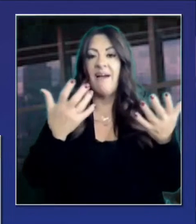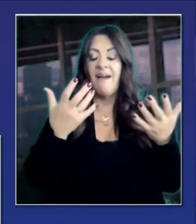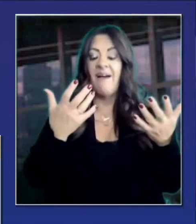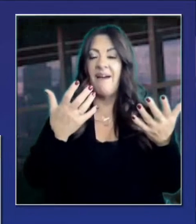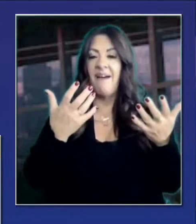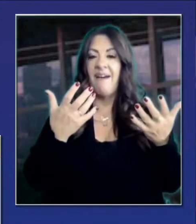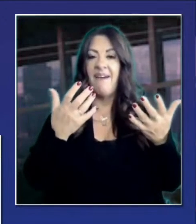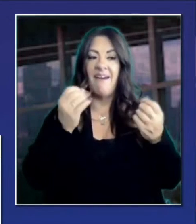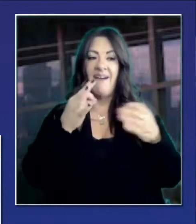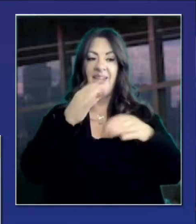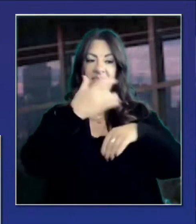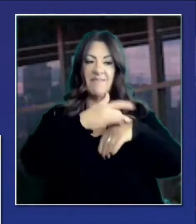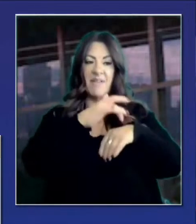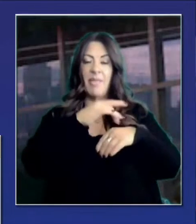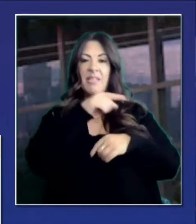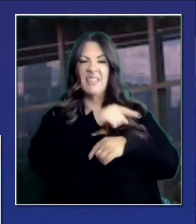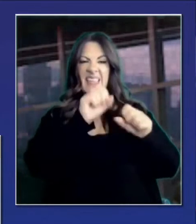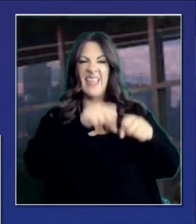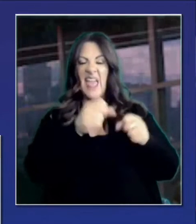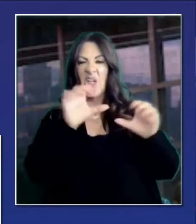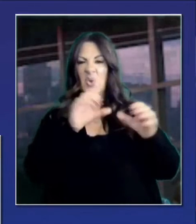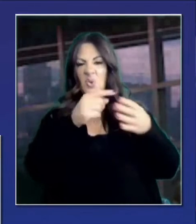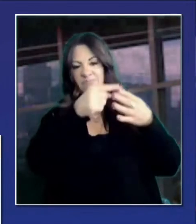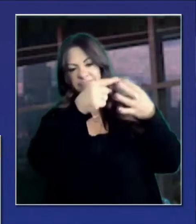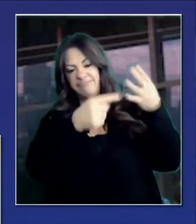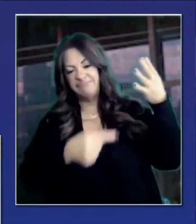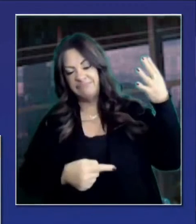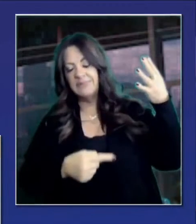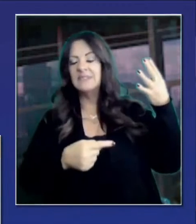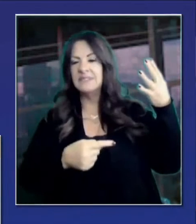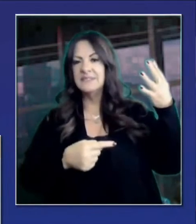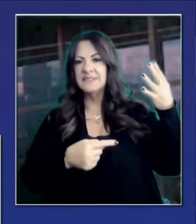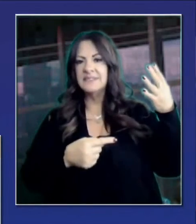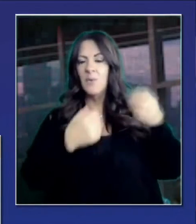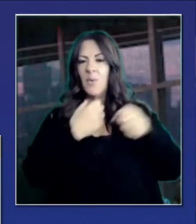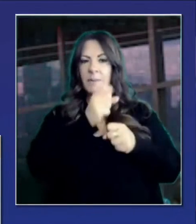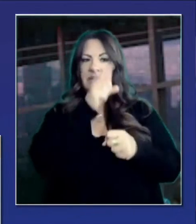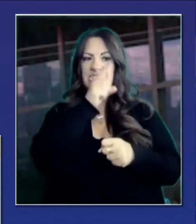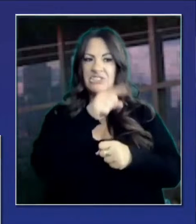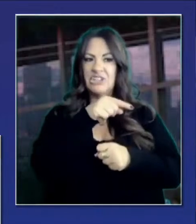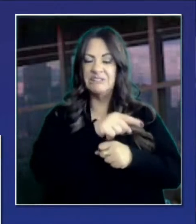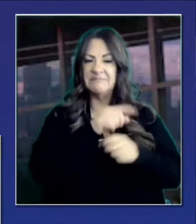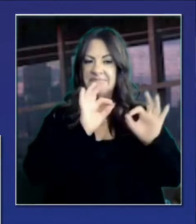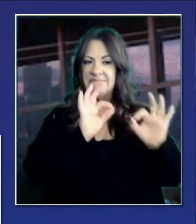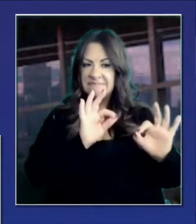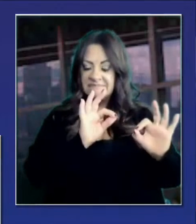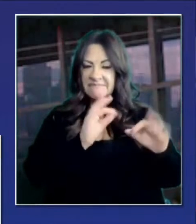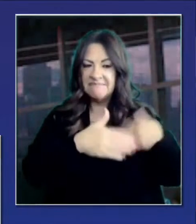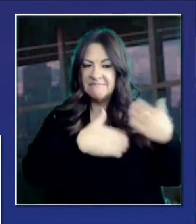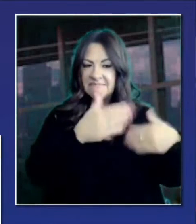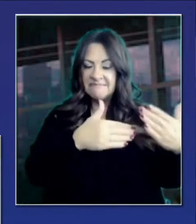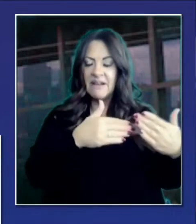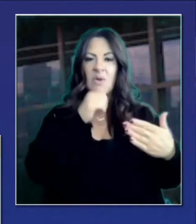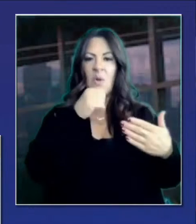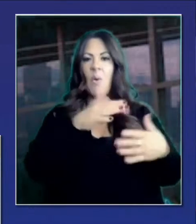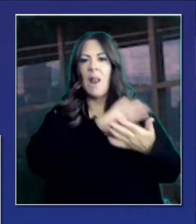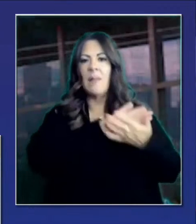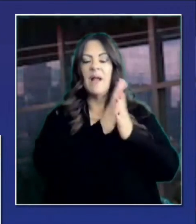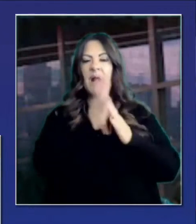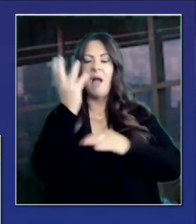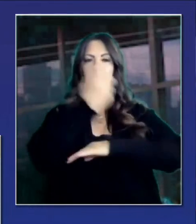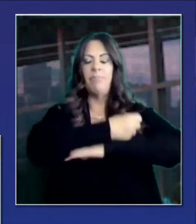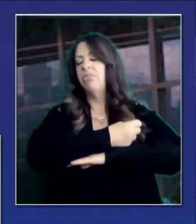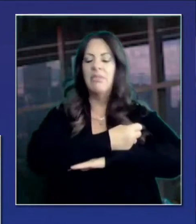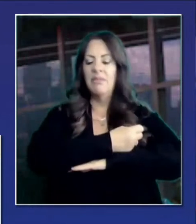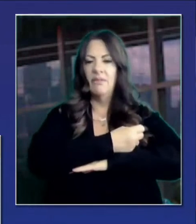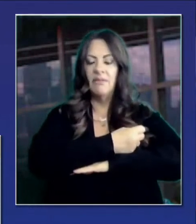components, and we just want to make sure that we don't run this thing into the ground and have a system that shuts down. And by the way, there's been some other